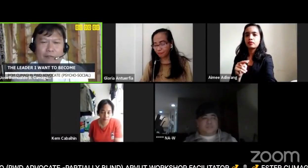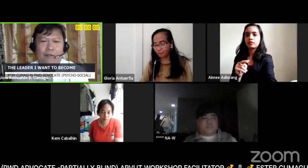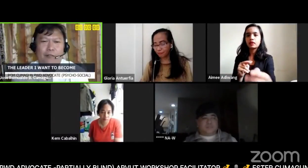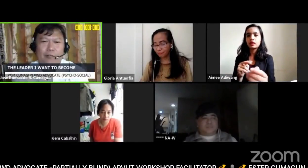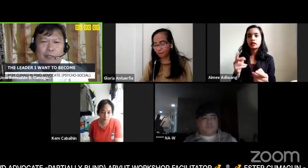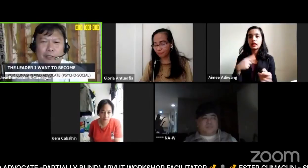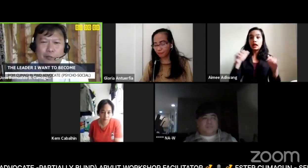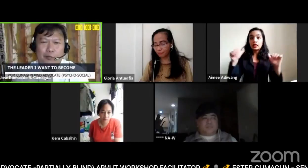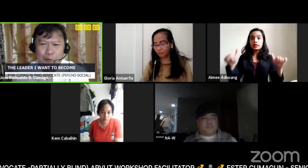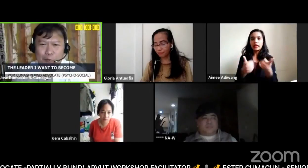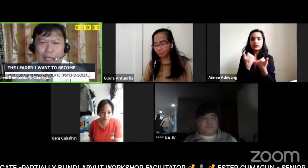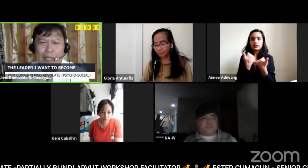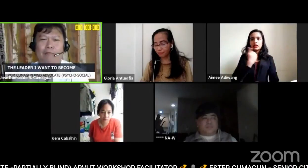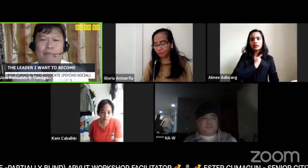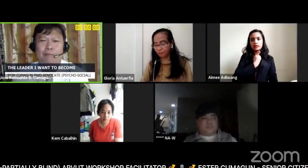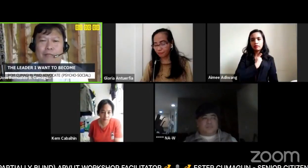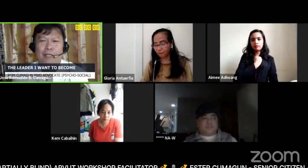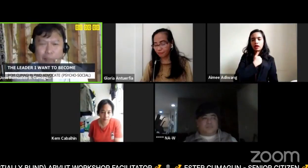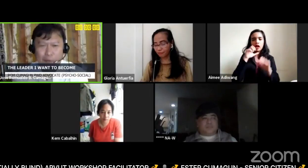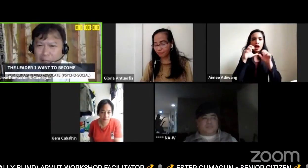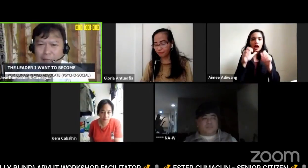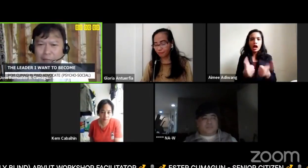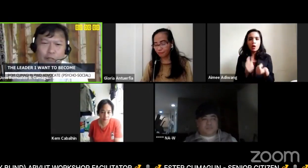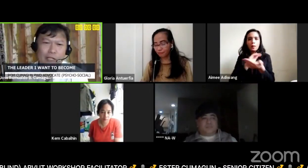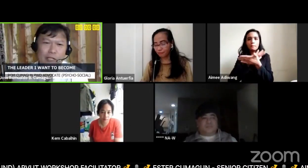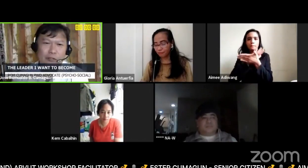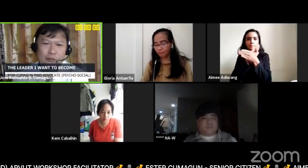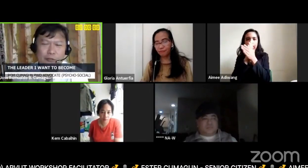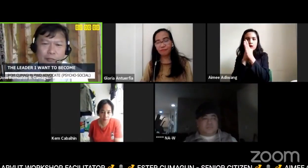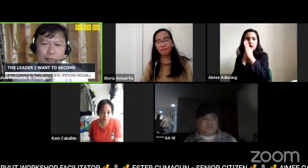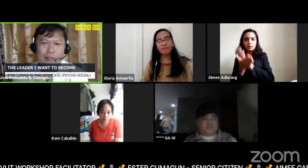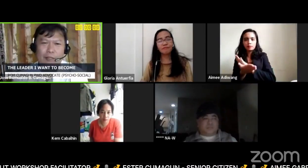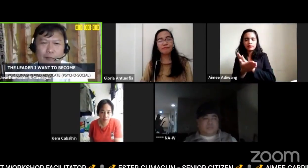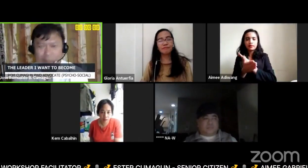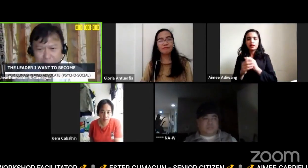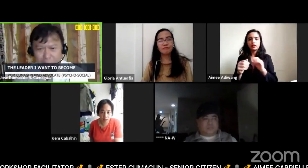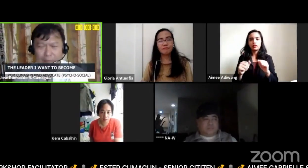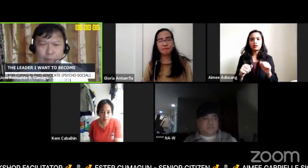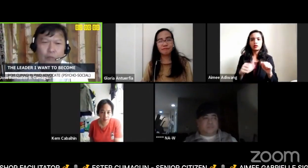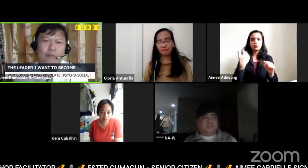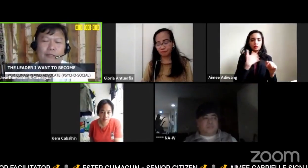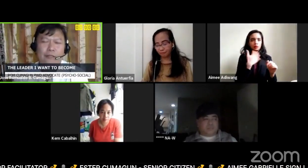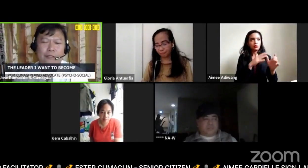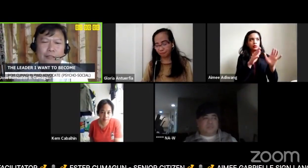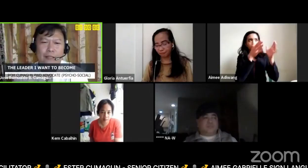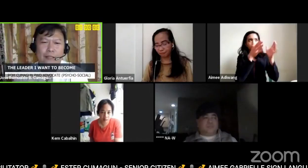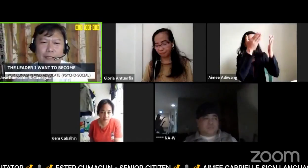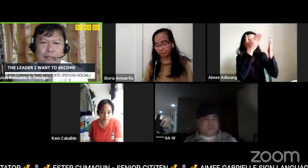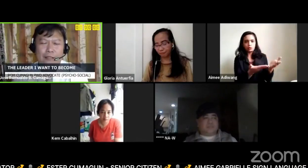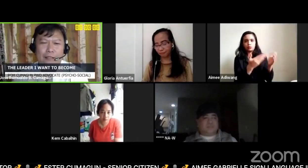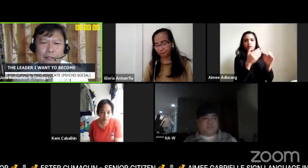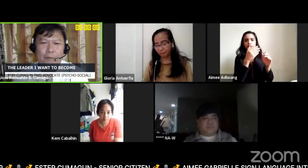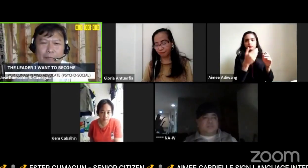challenged myself to become. I want to become audacious. I want to become bold.